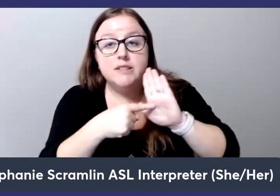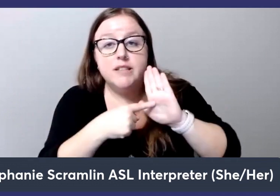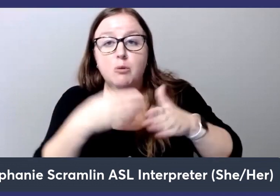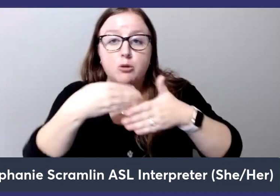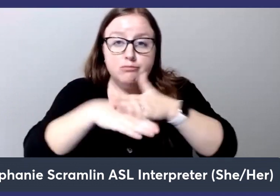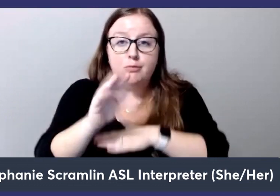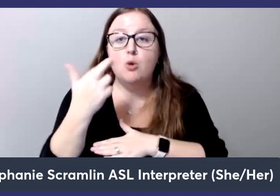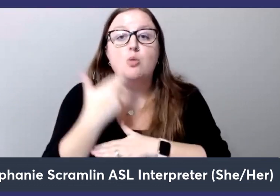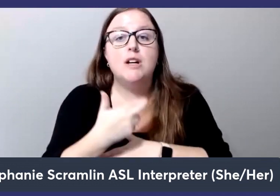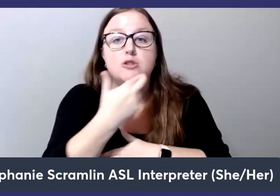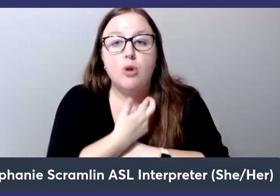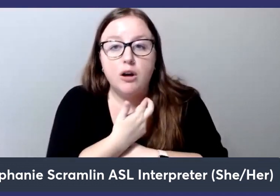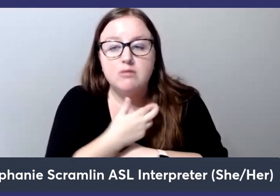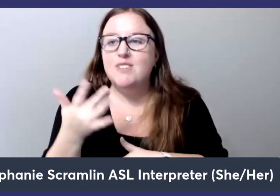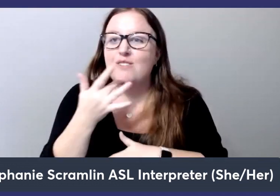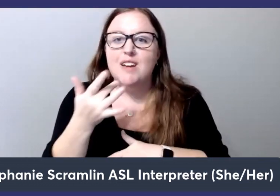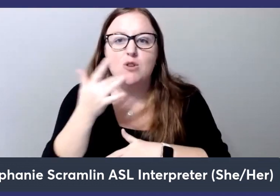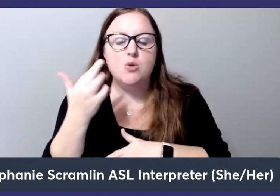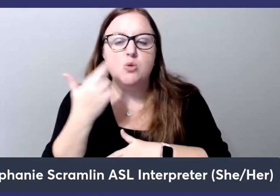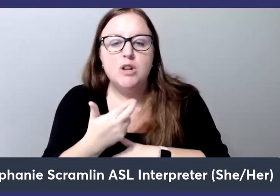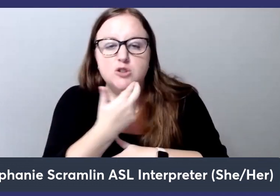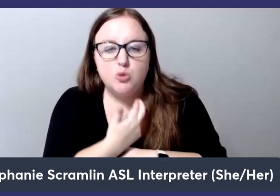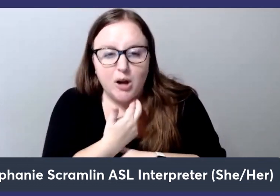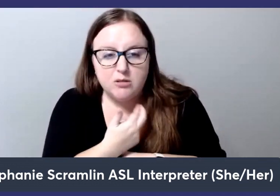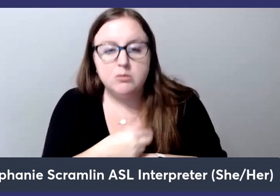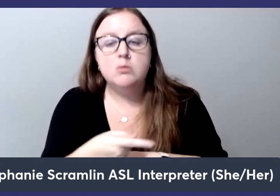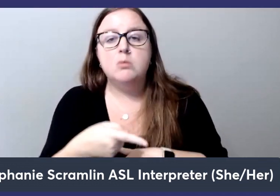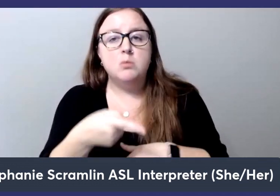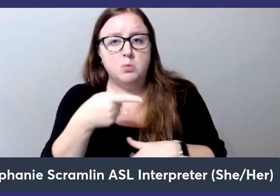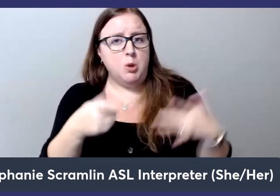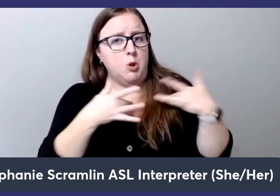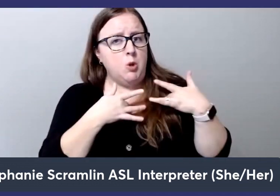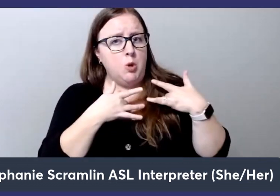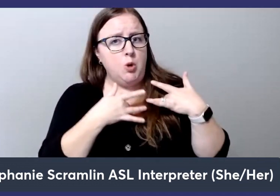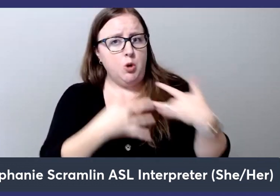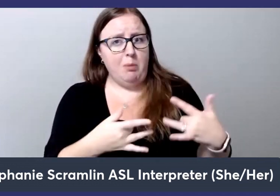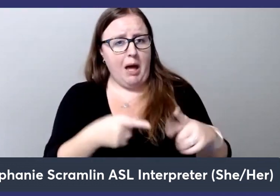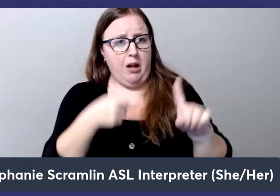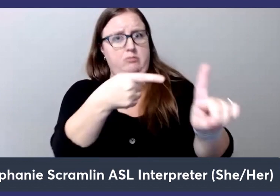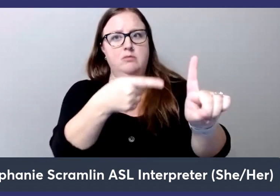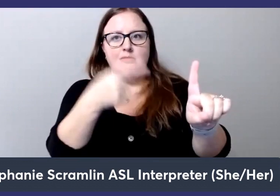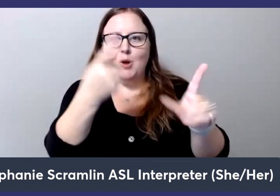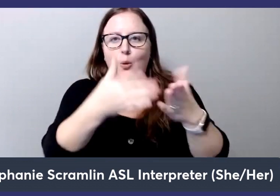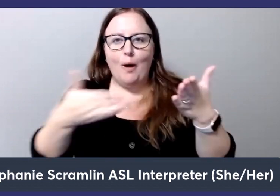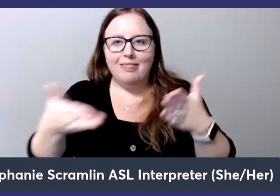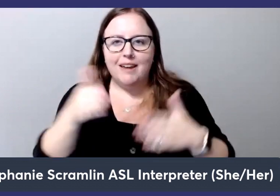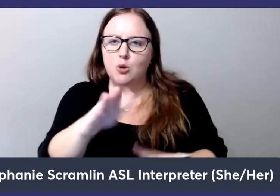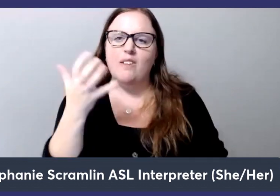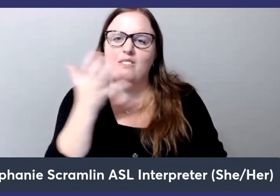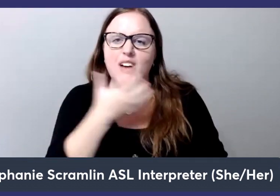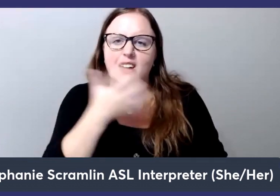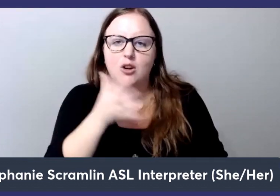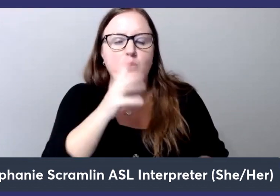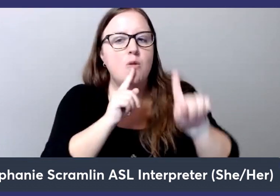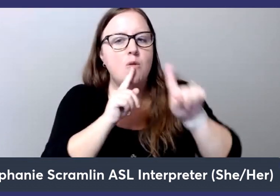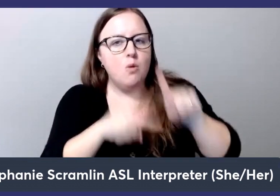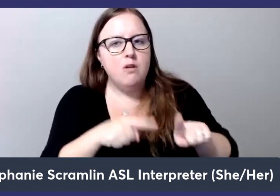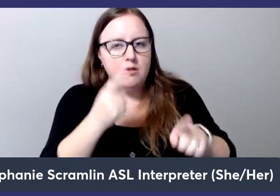and your odds are that you always will go for that one item in the menu which is your favorite, right?